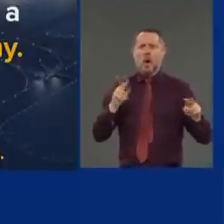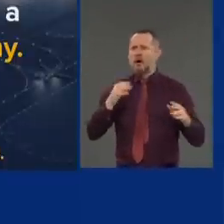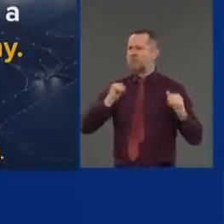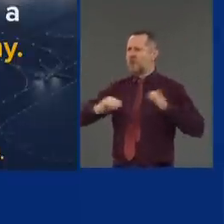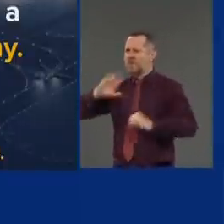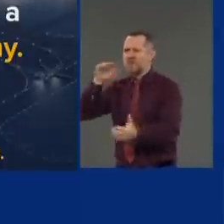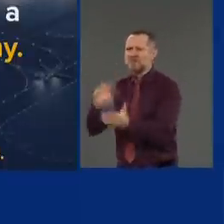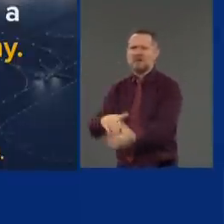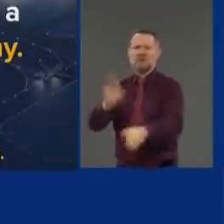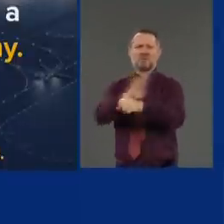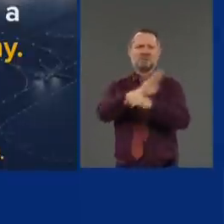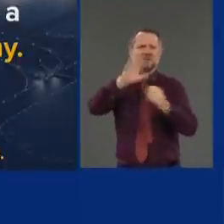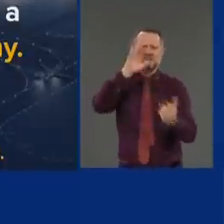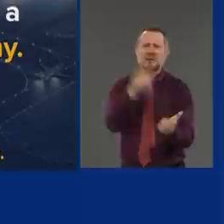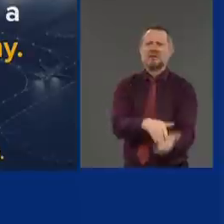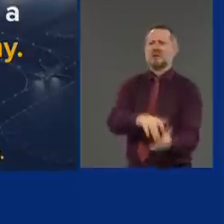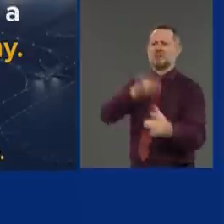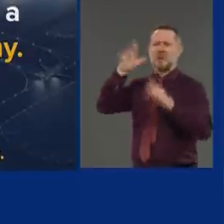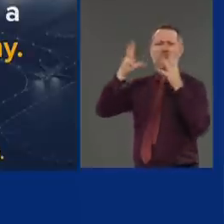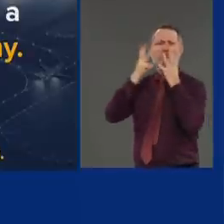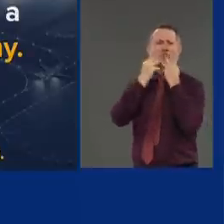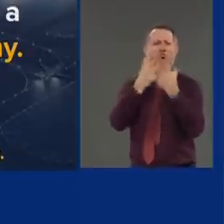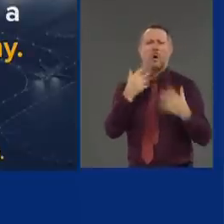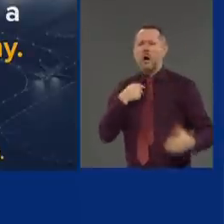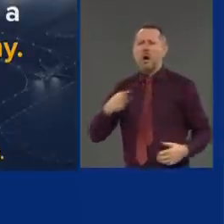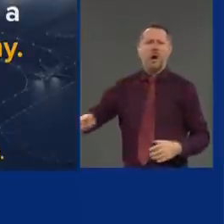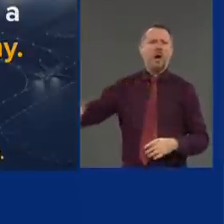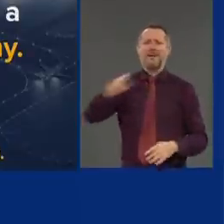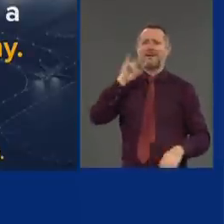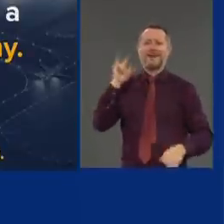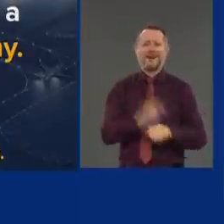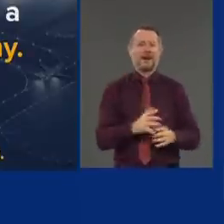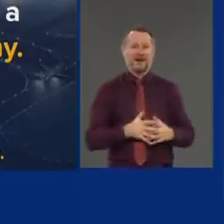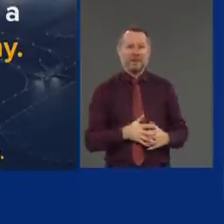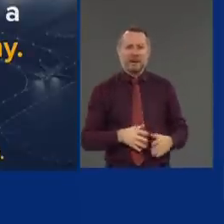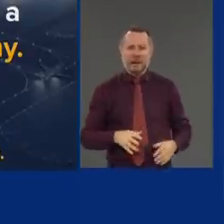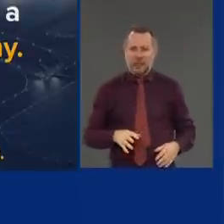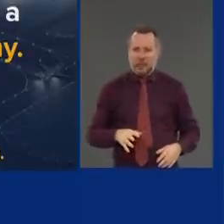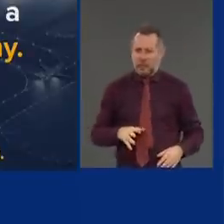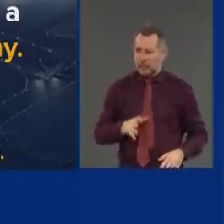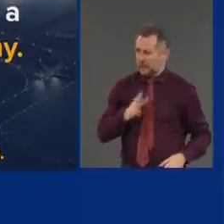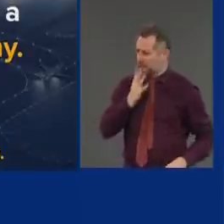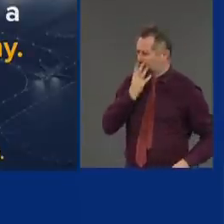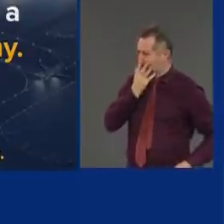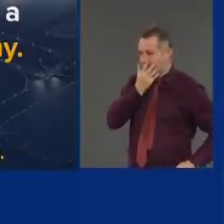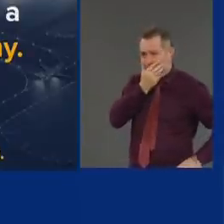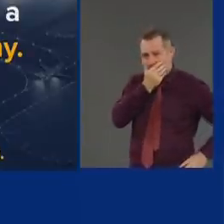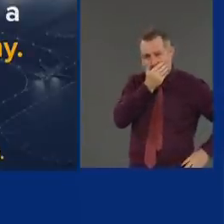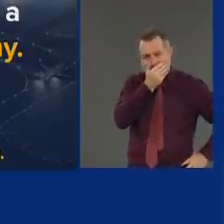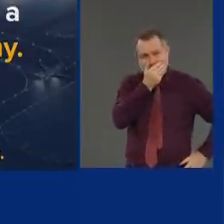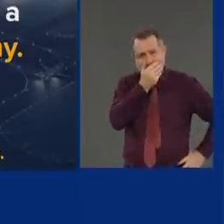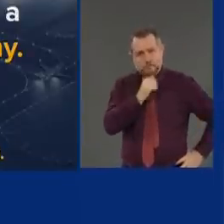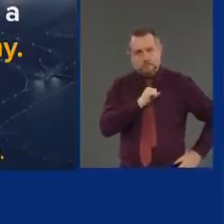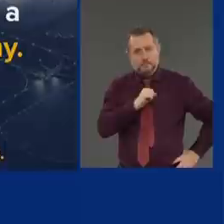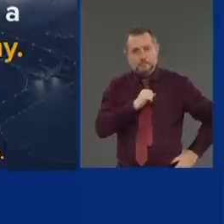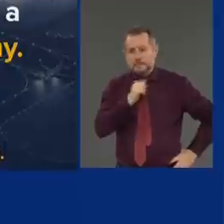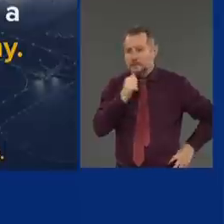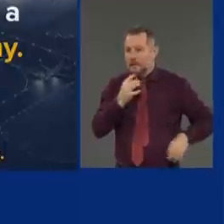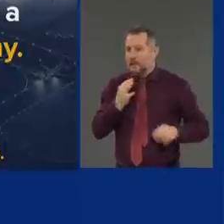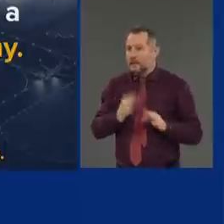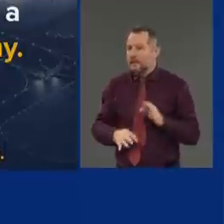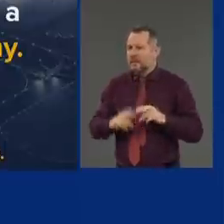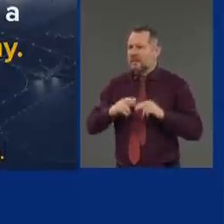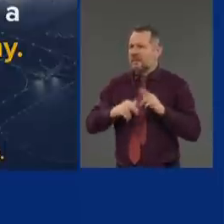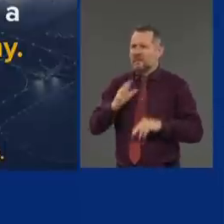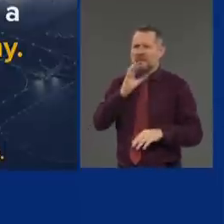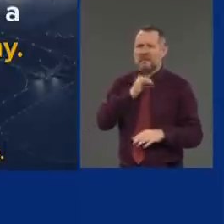were magnificent. And then you'd fly into our airports here in the United States, which were built in the 50s or the 60s or the